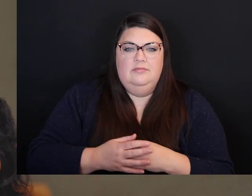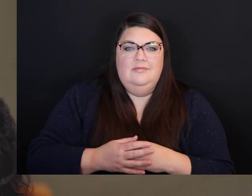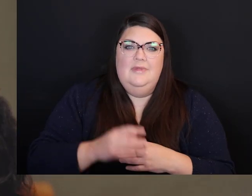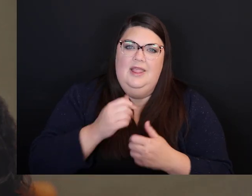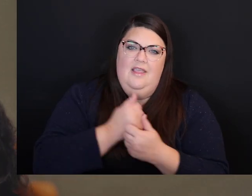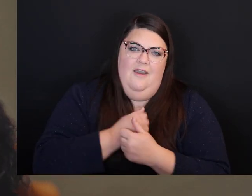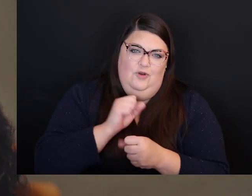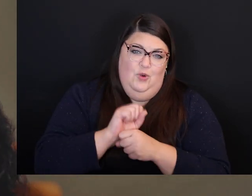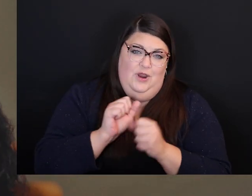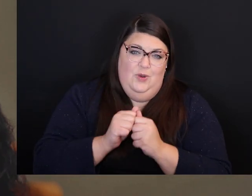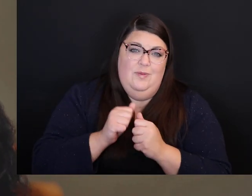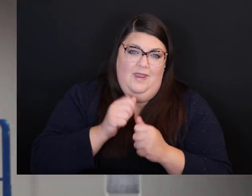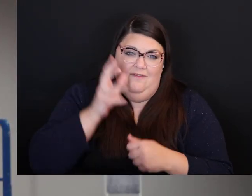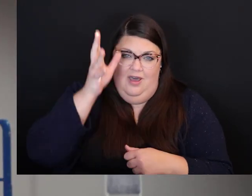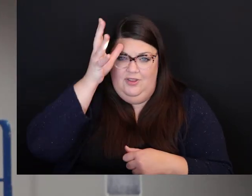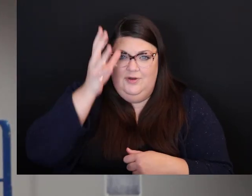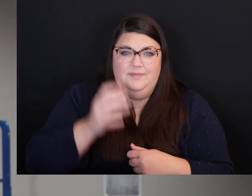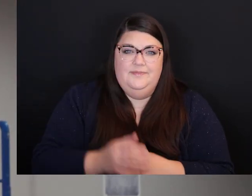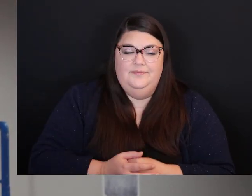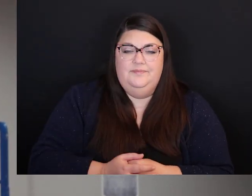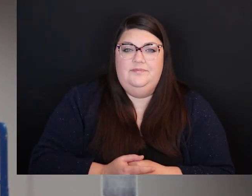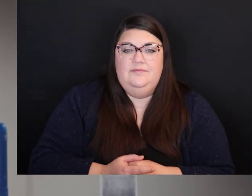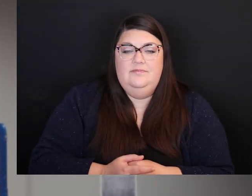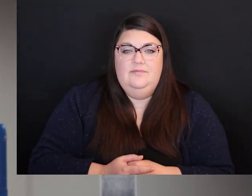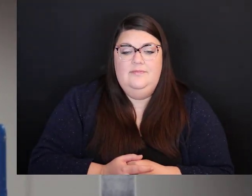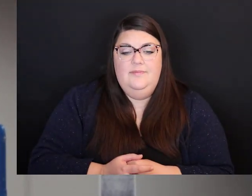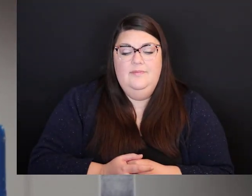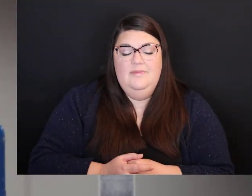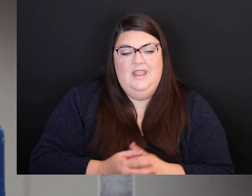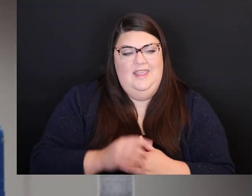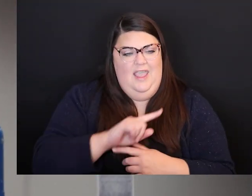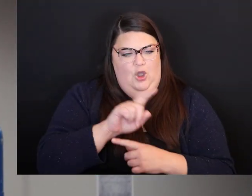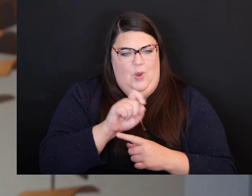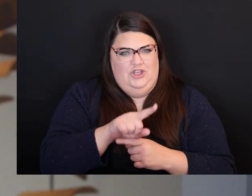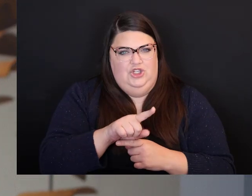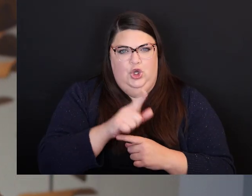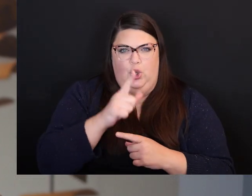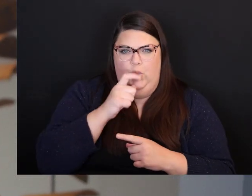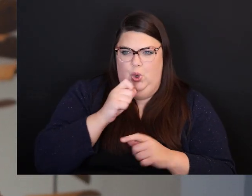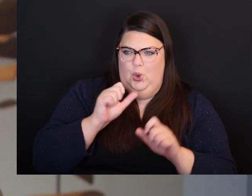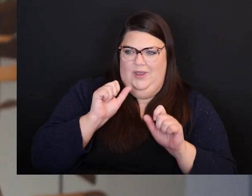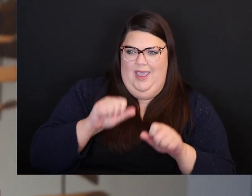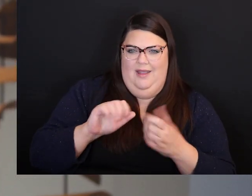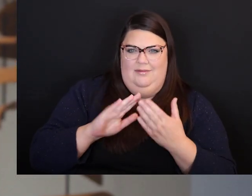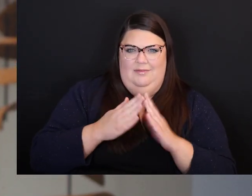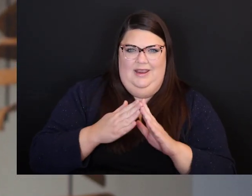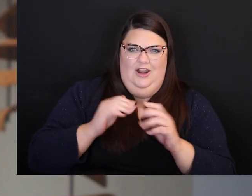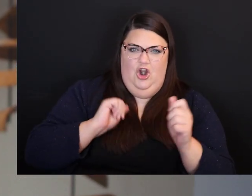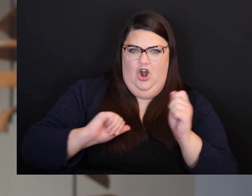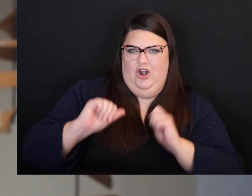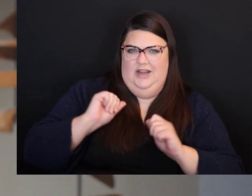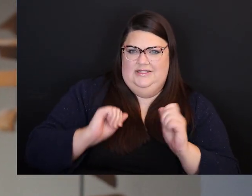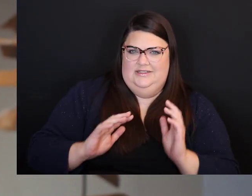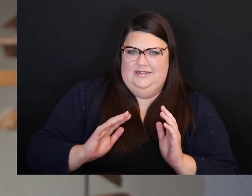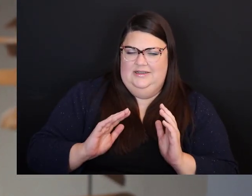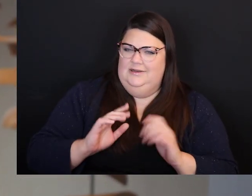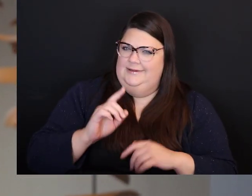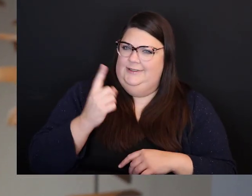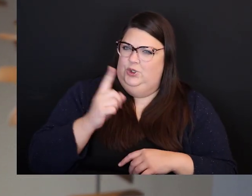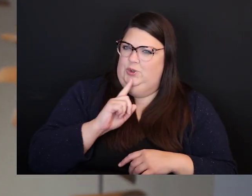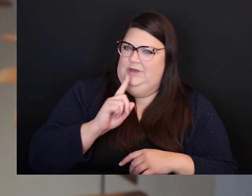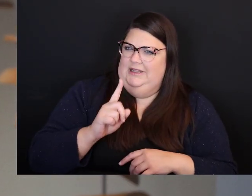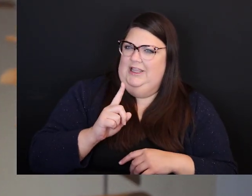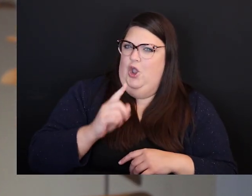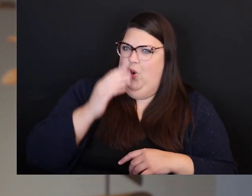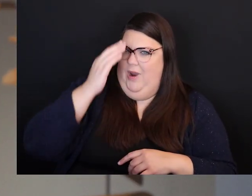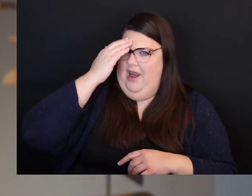And, I loved working with my father. This question of who gets to be an artist is something